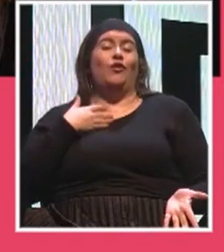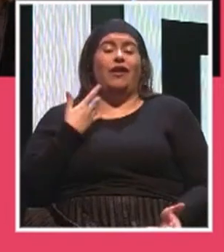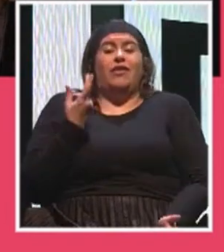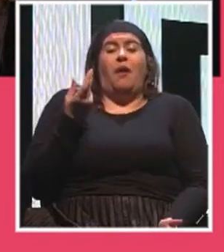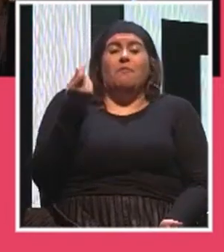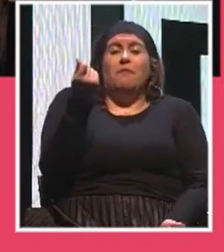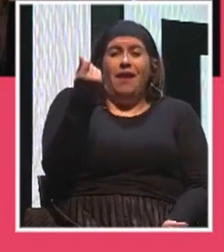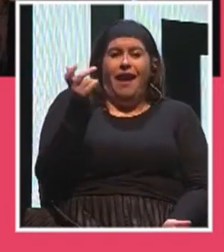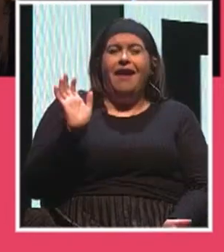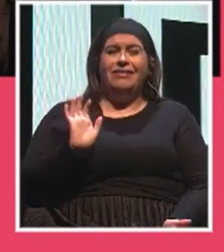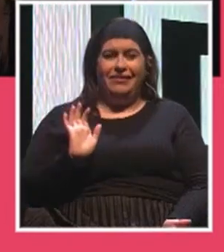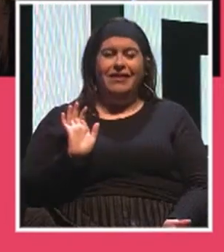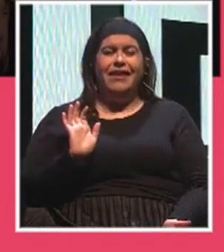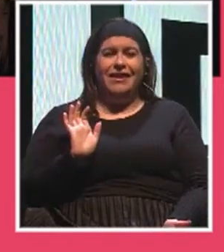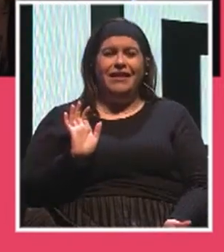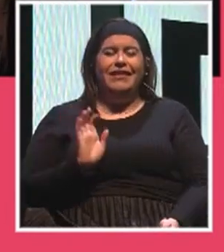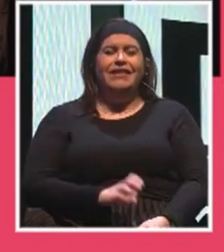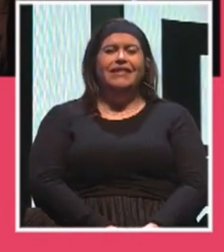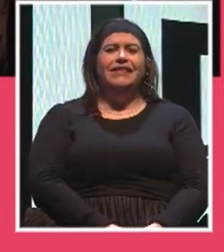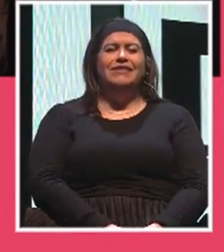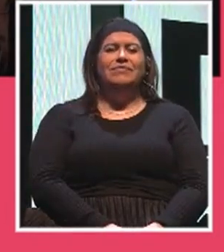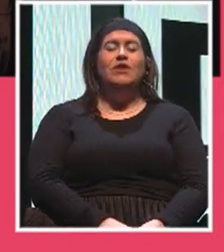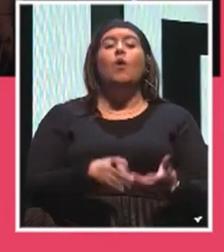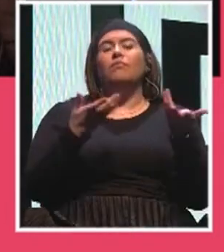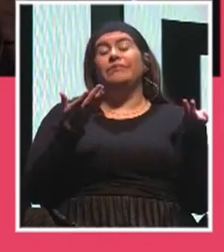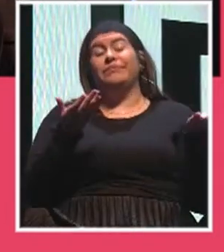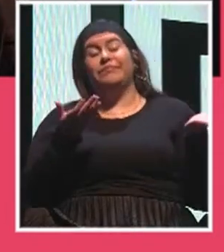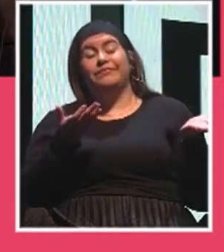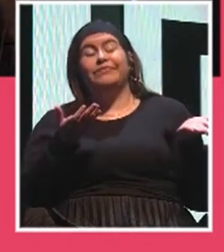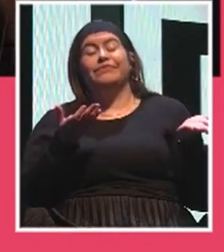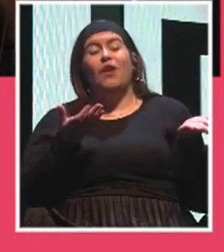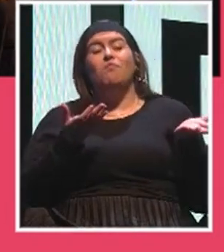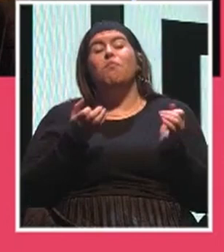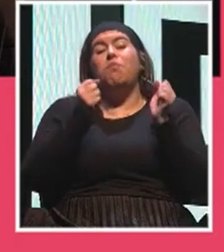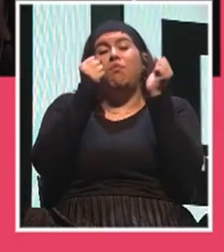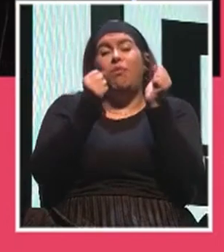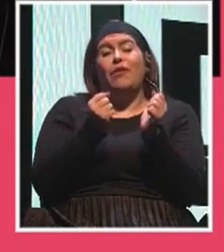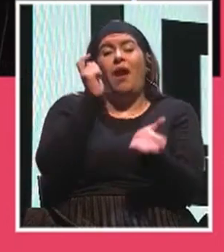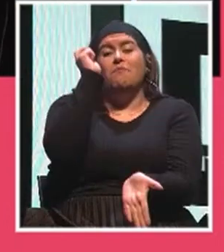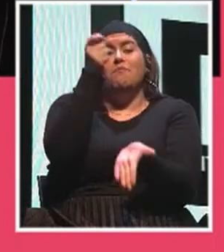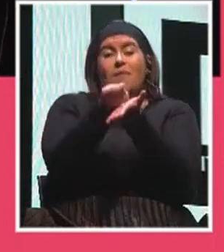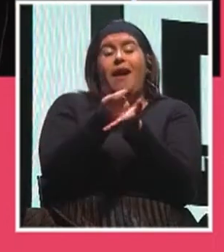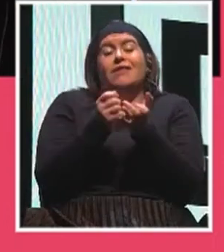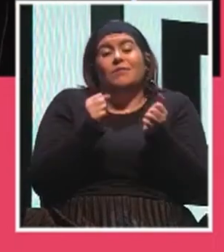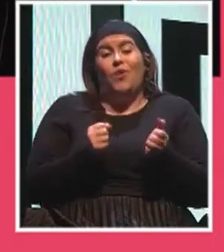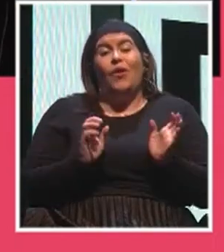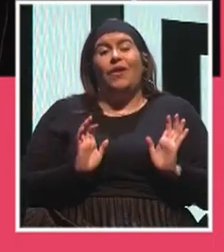some modest affluence. They went and they lobbied Washington